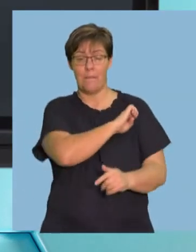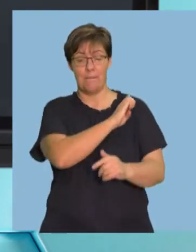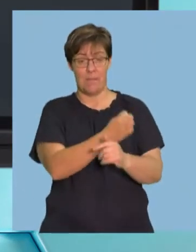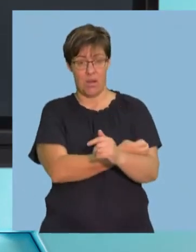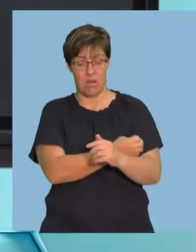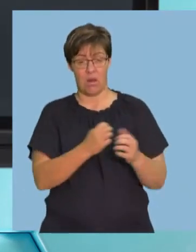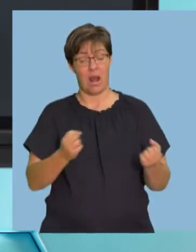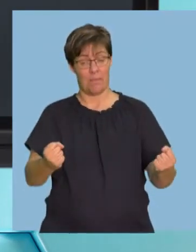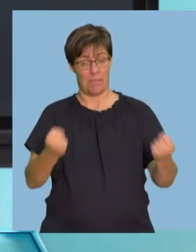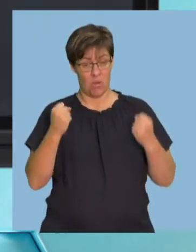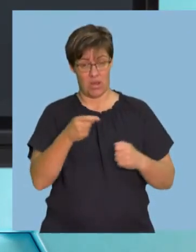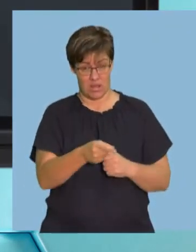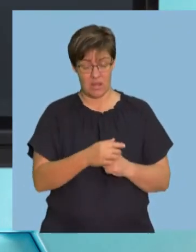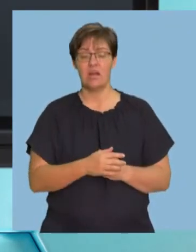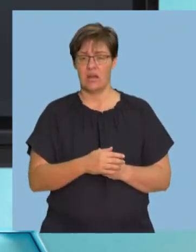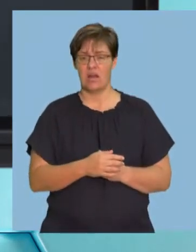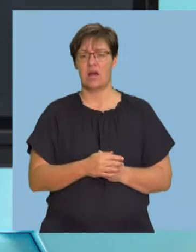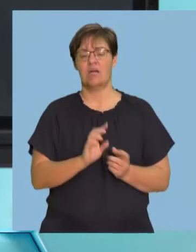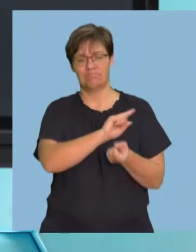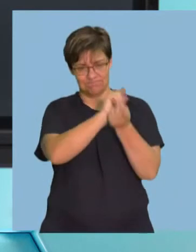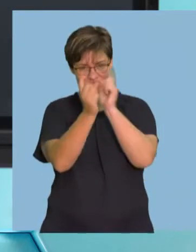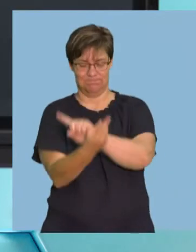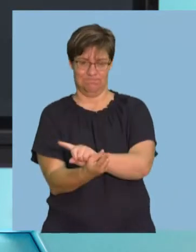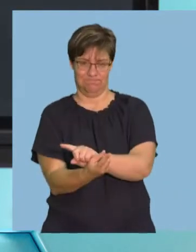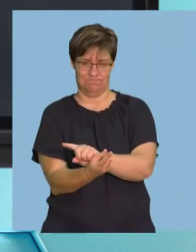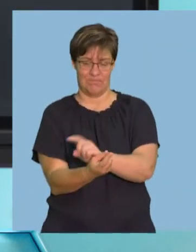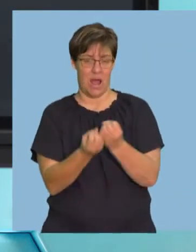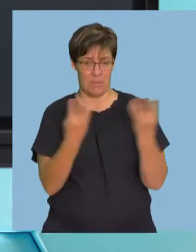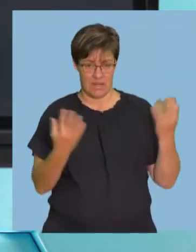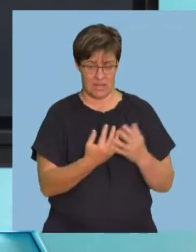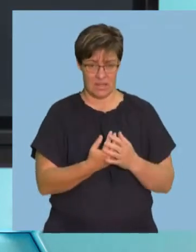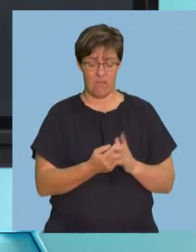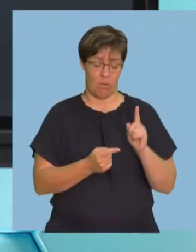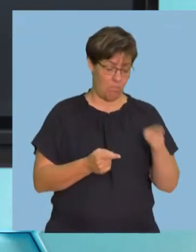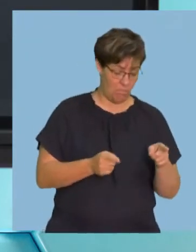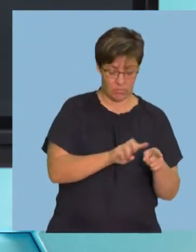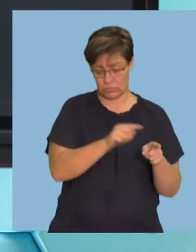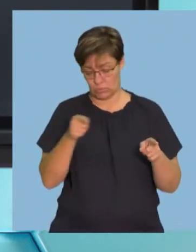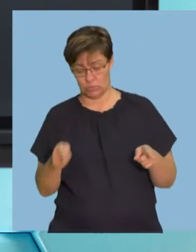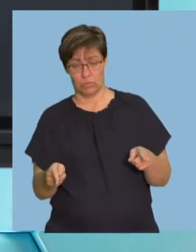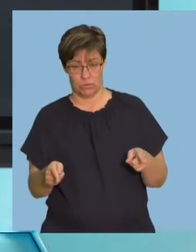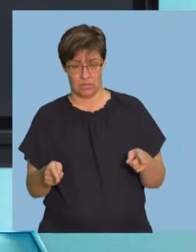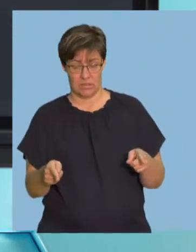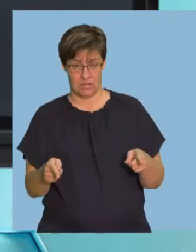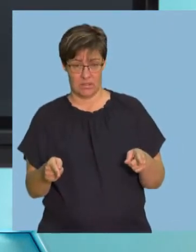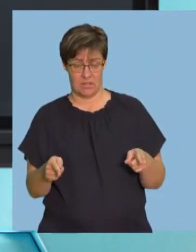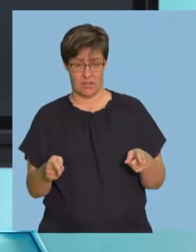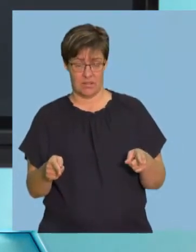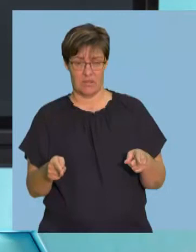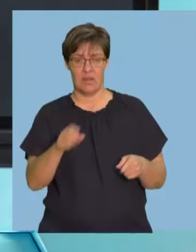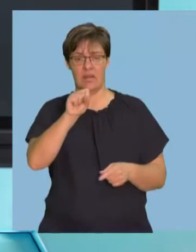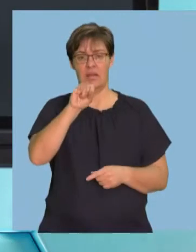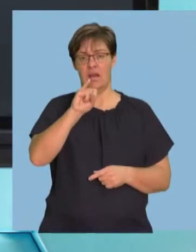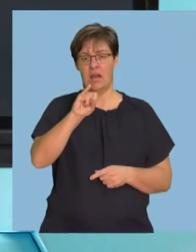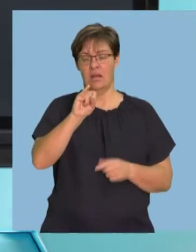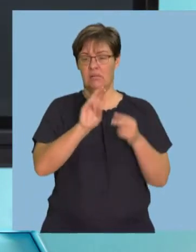it has to do with how much energy is converted from one form to the other in a given time. And then